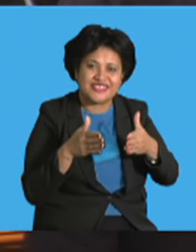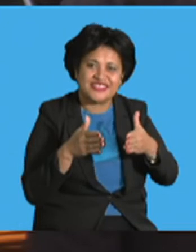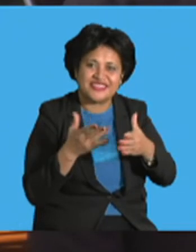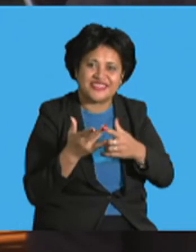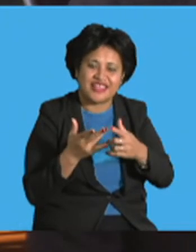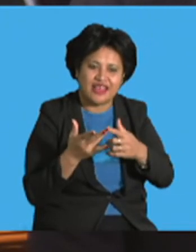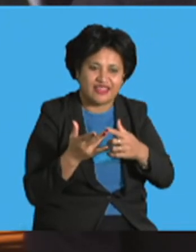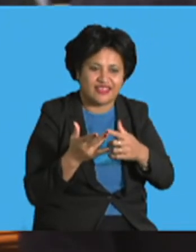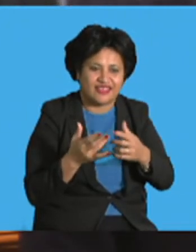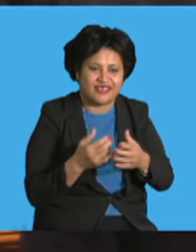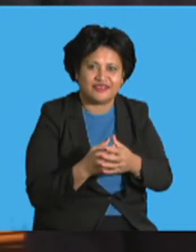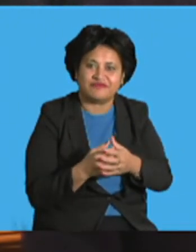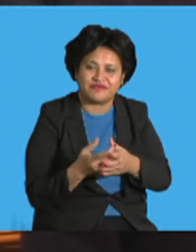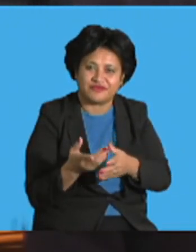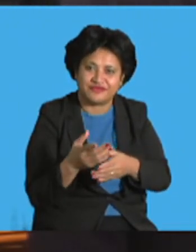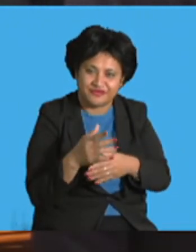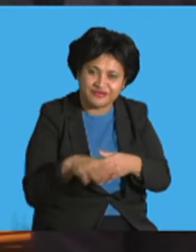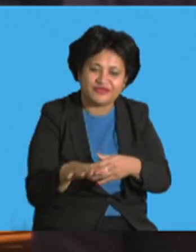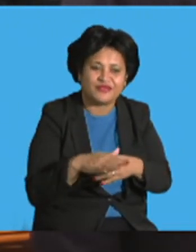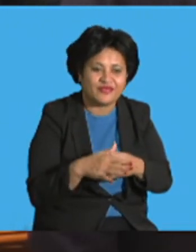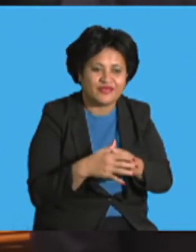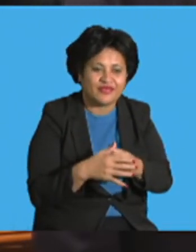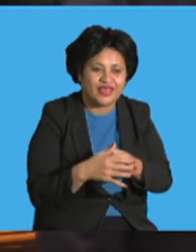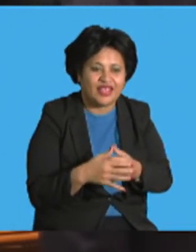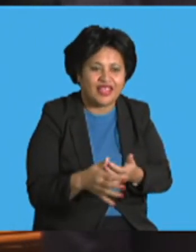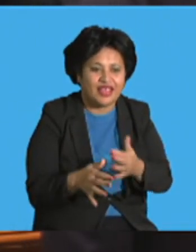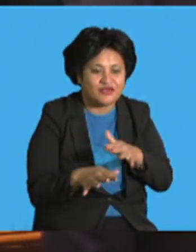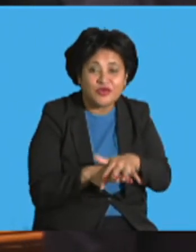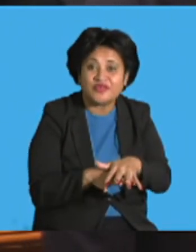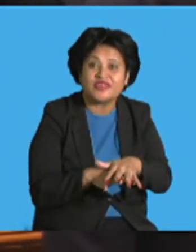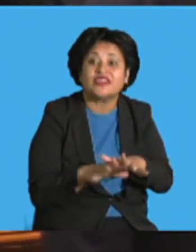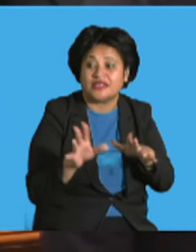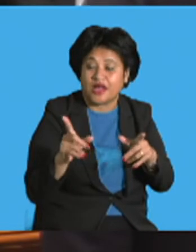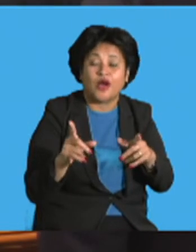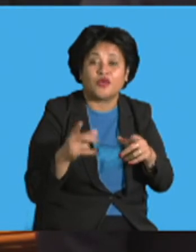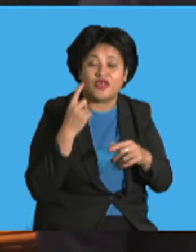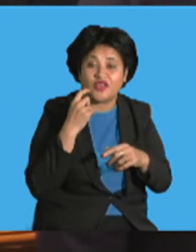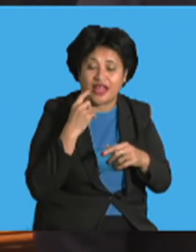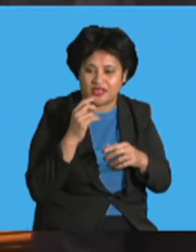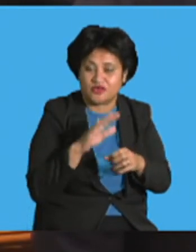Strengthening the integration with the business community that I have already mentioned, Mr. Speaker, sir,